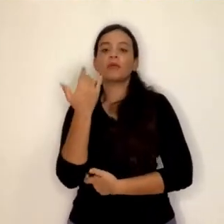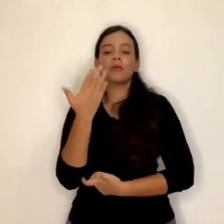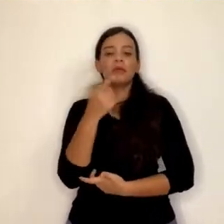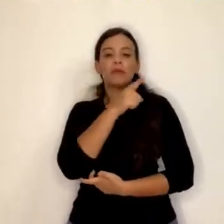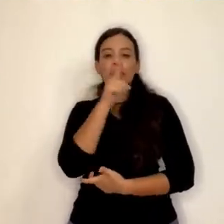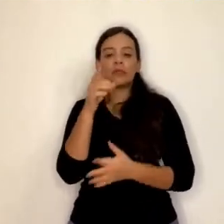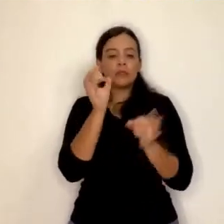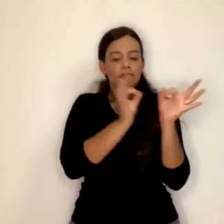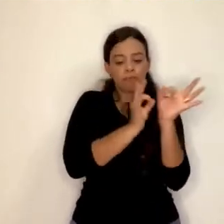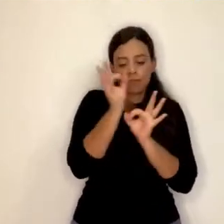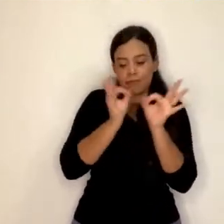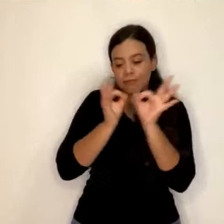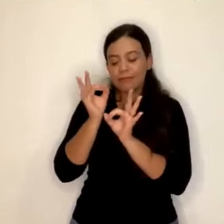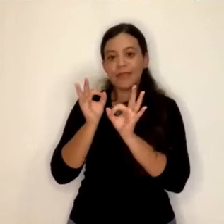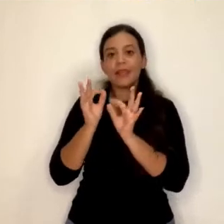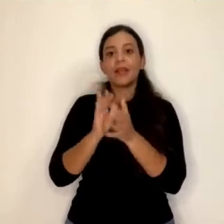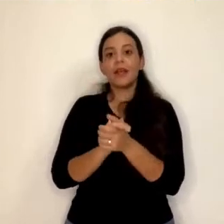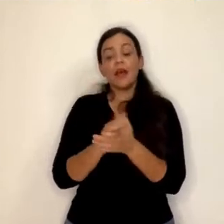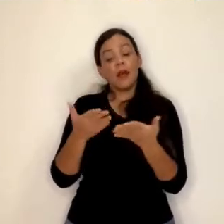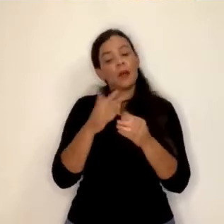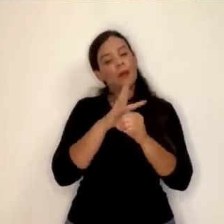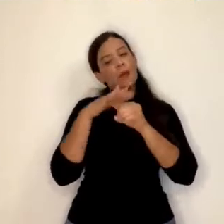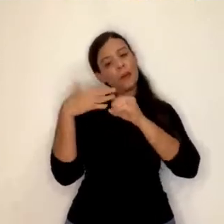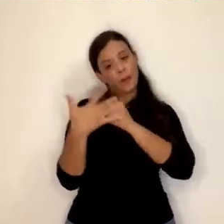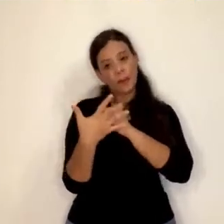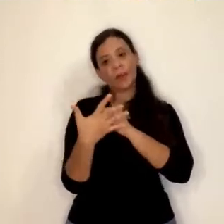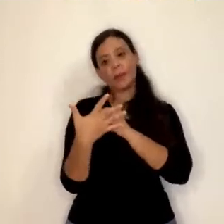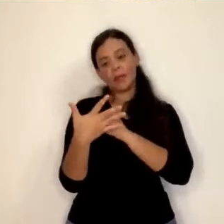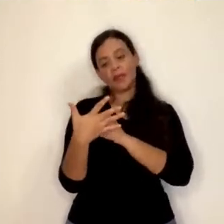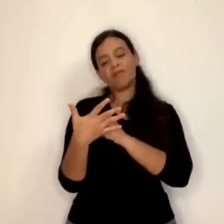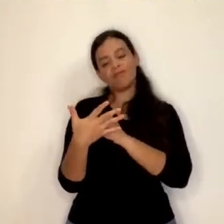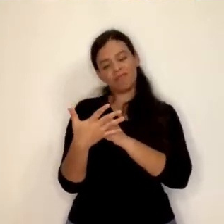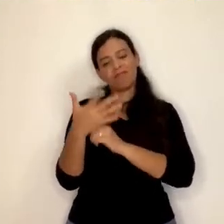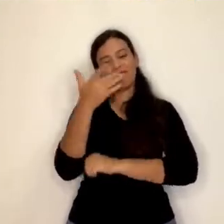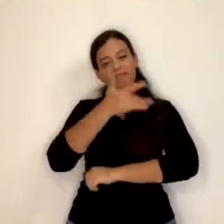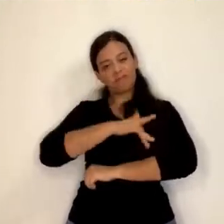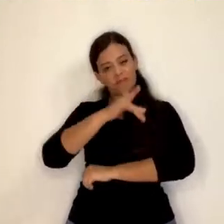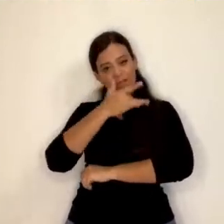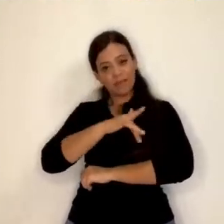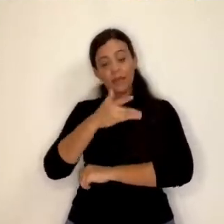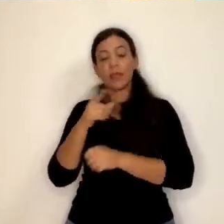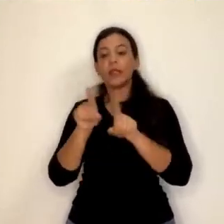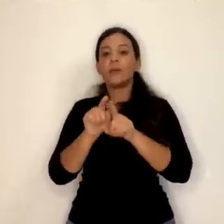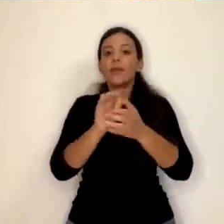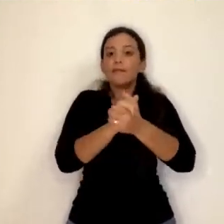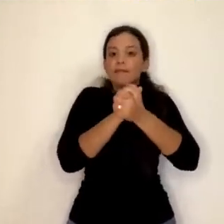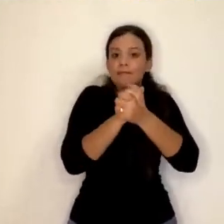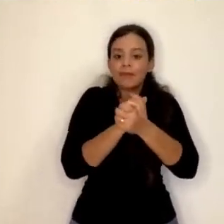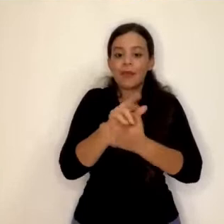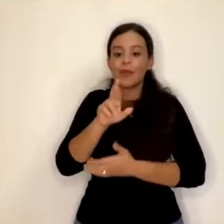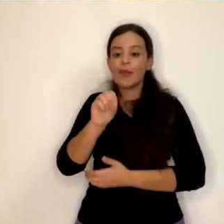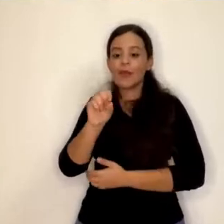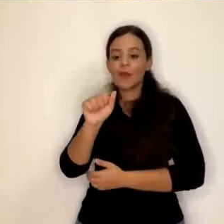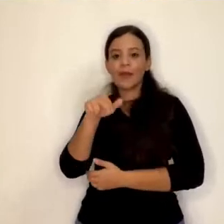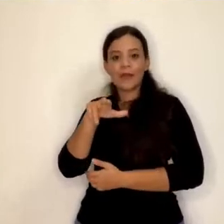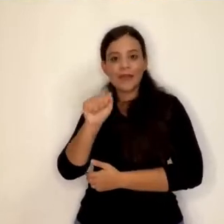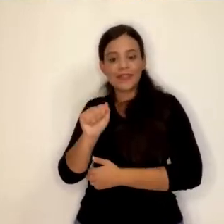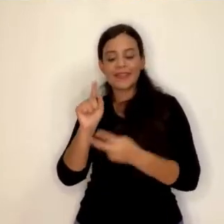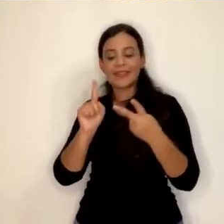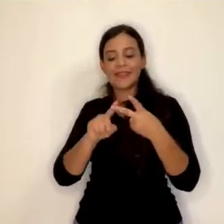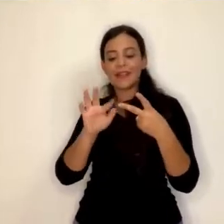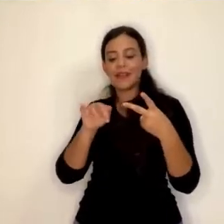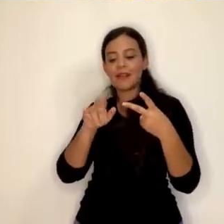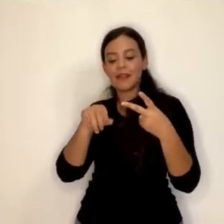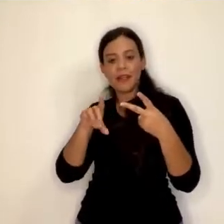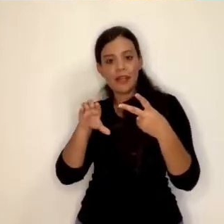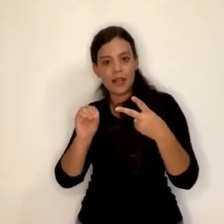and the importance of the political organization of this forum. I would also like to salute